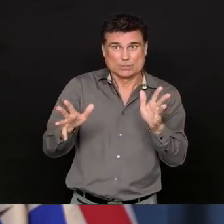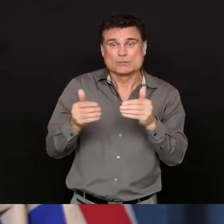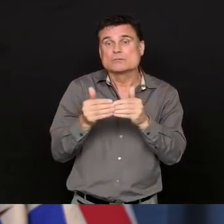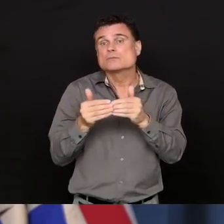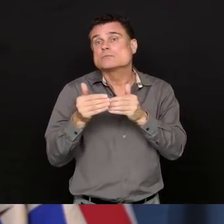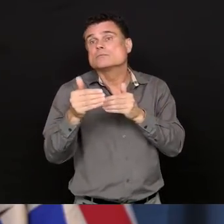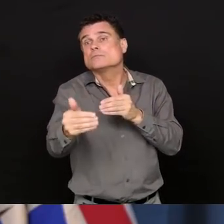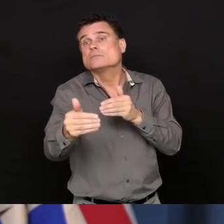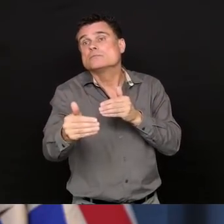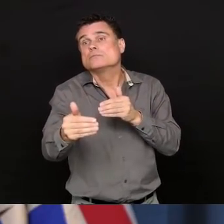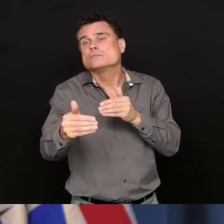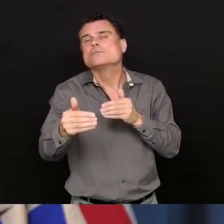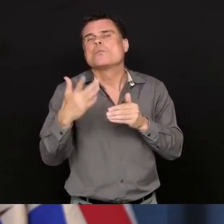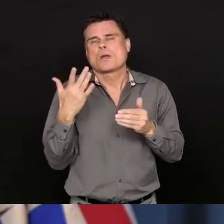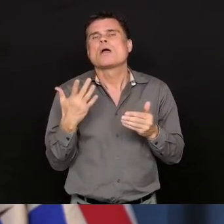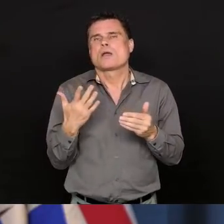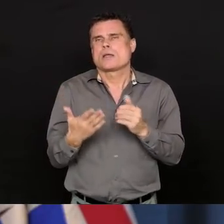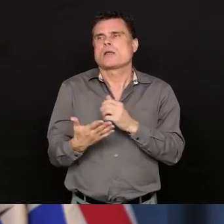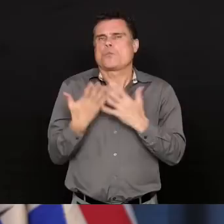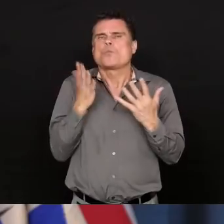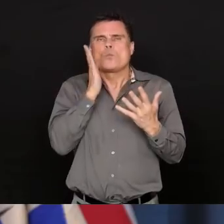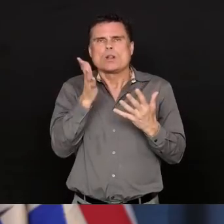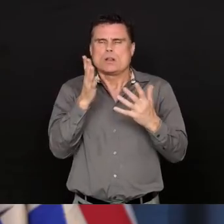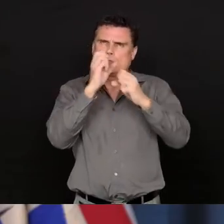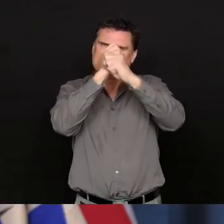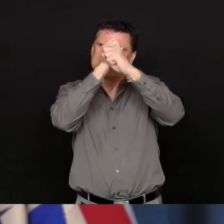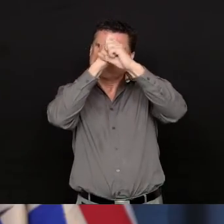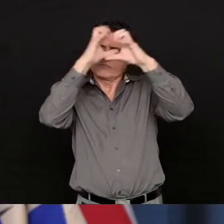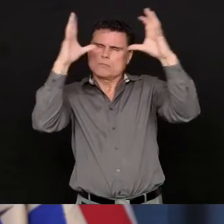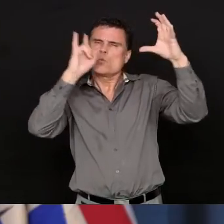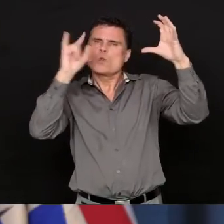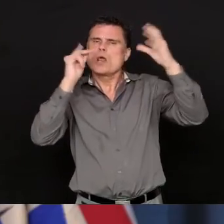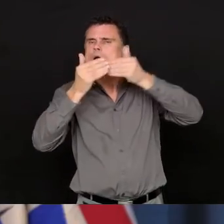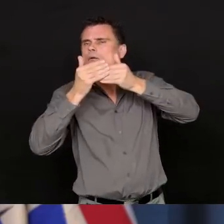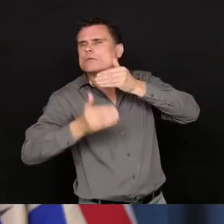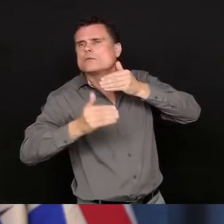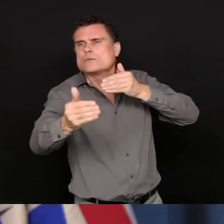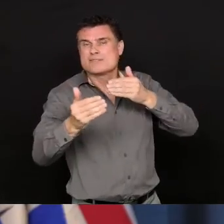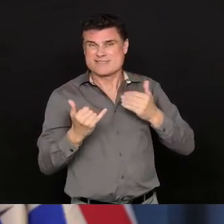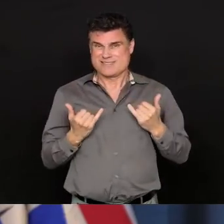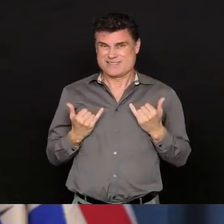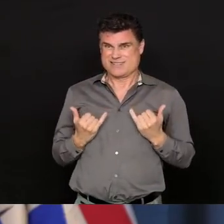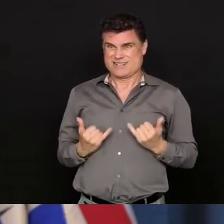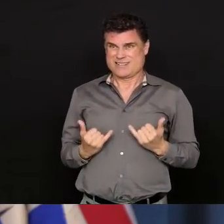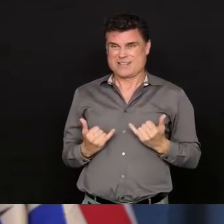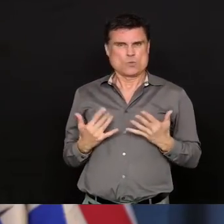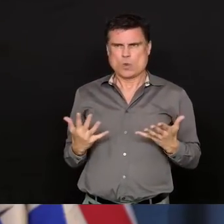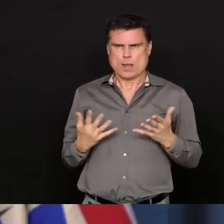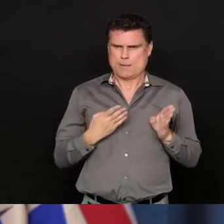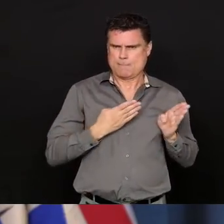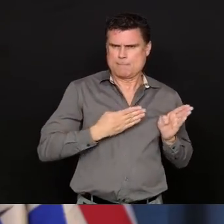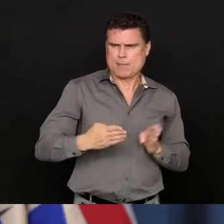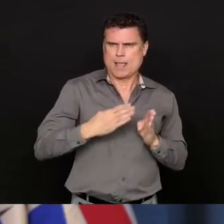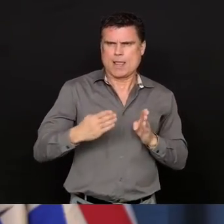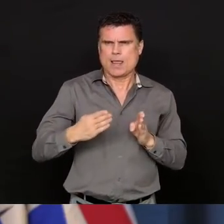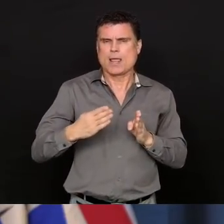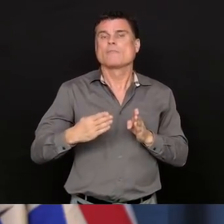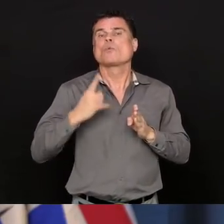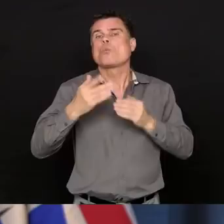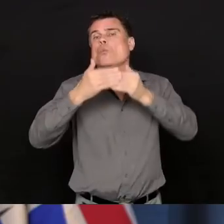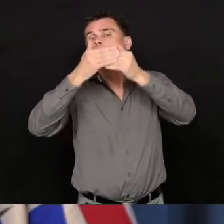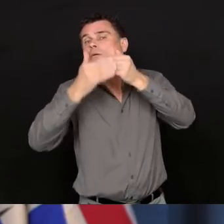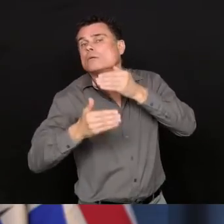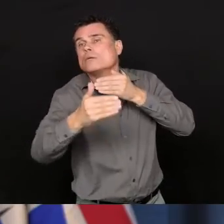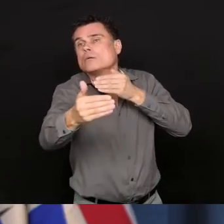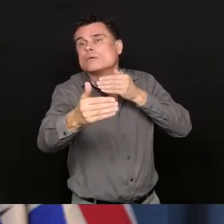been thinking already and looking at what is a strategy for how we will ramp up some of the healthcare